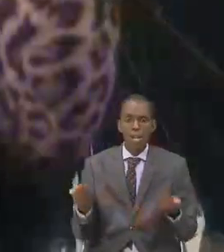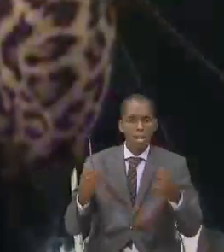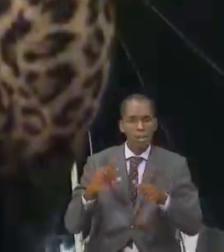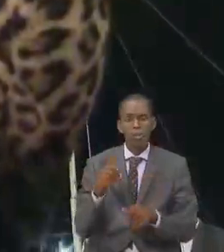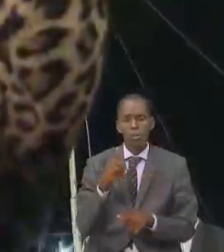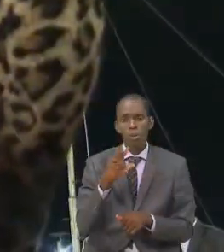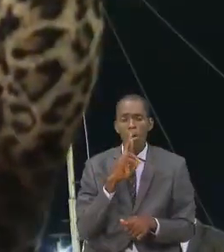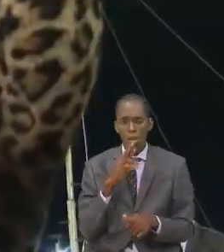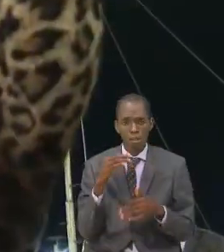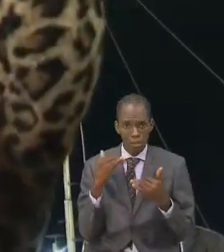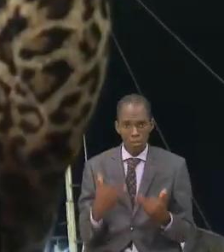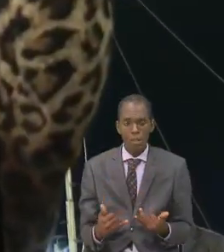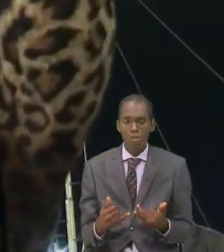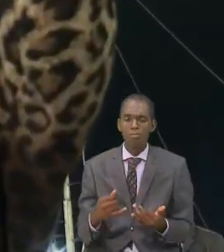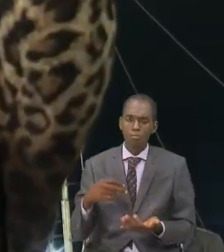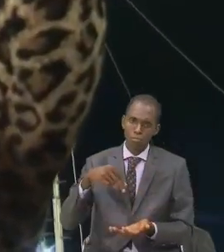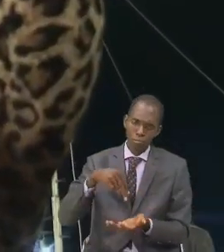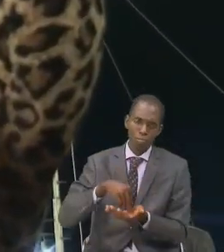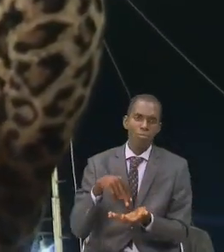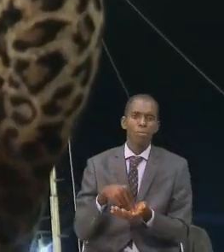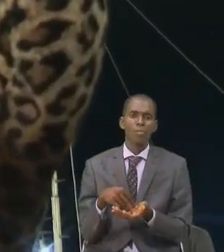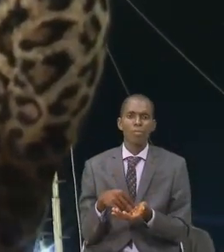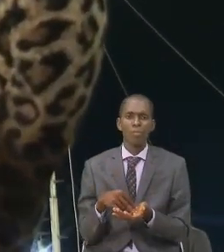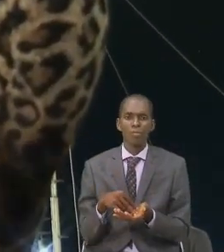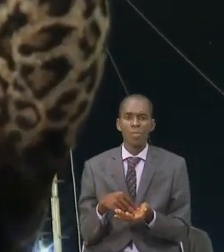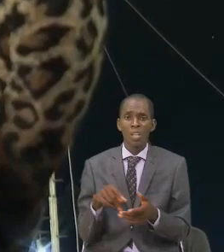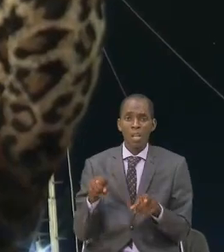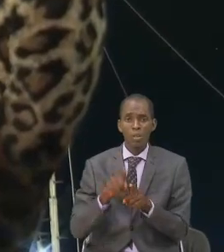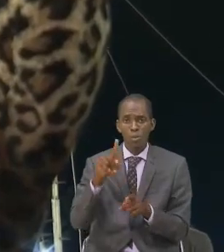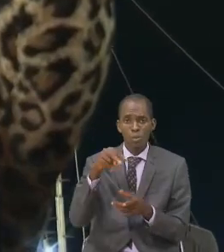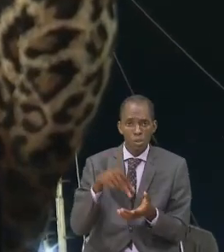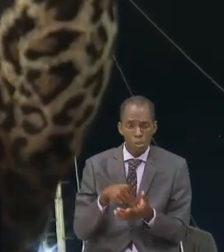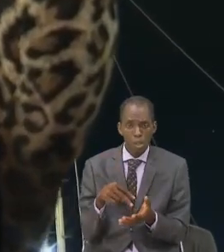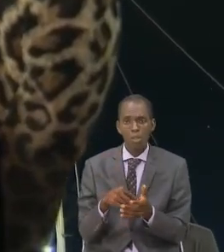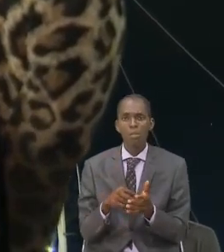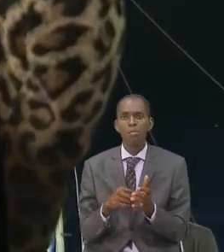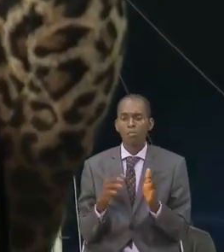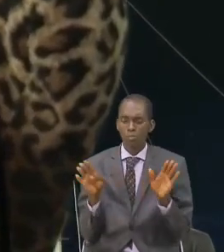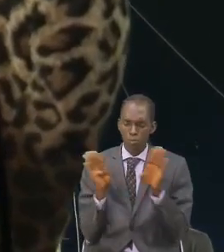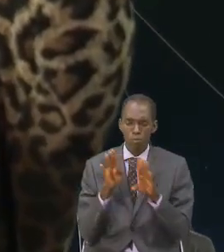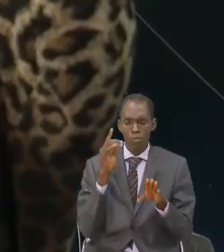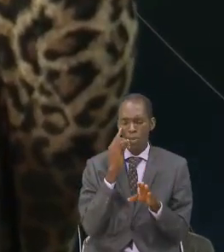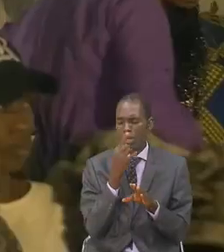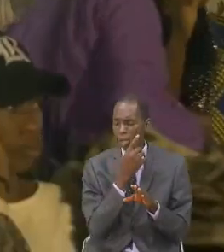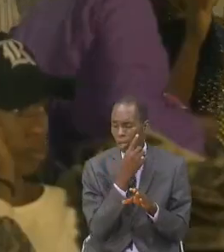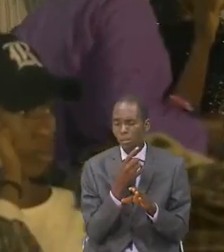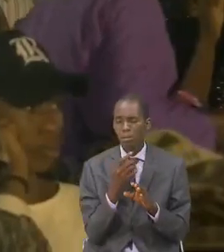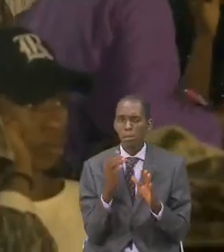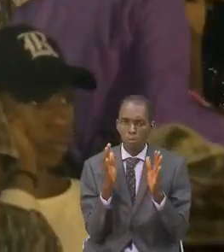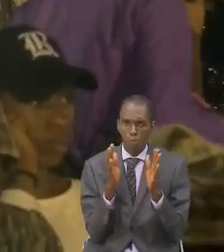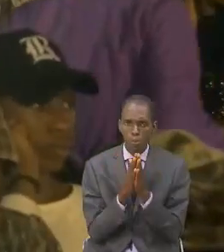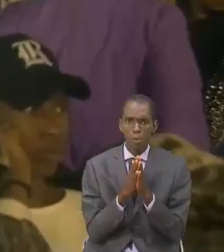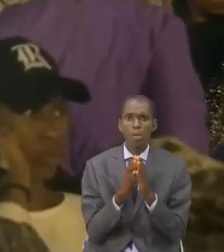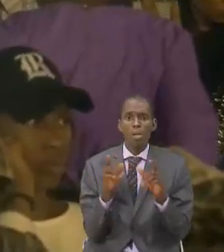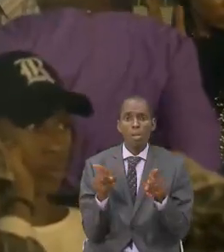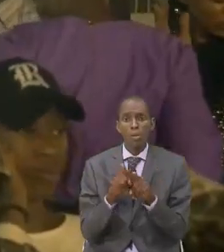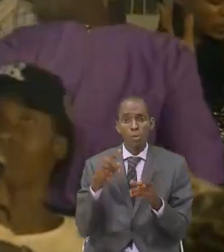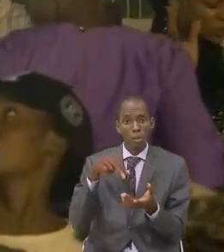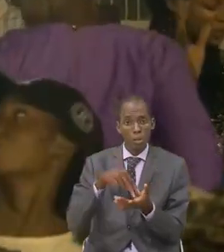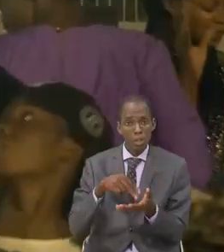Any nation, any country, any locality. And stand up right